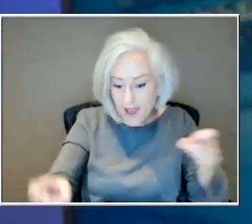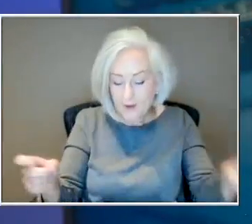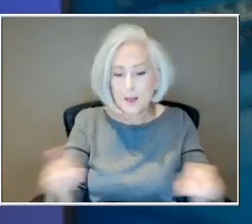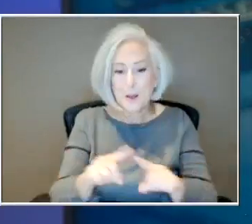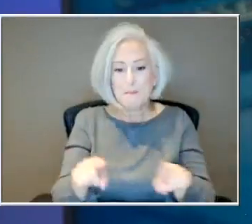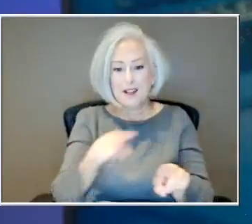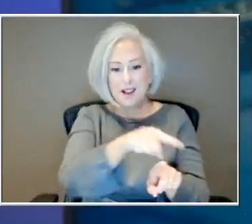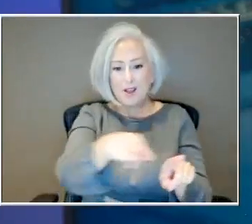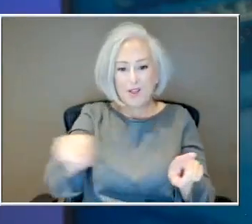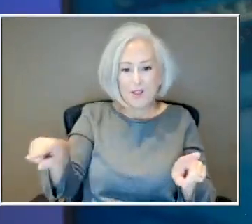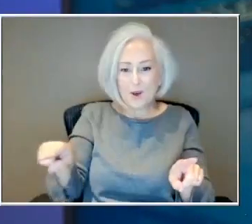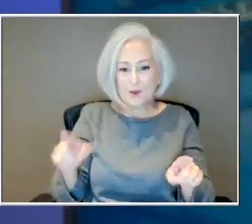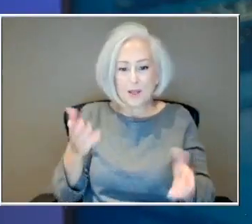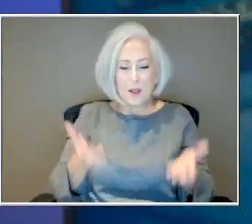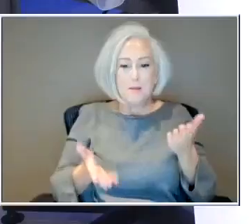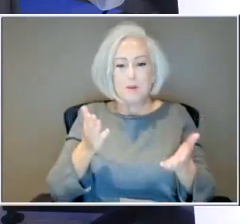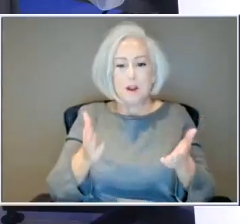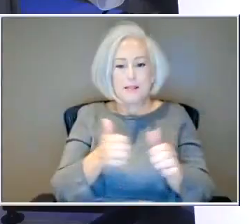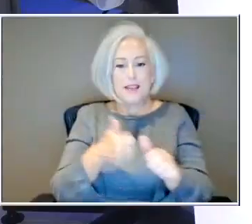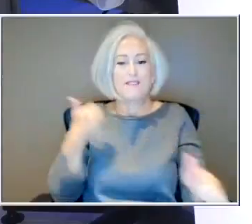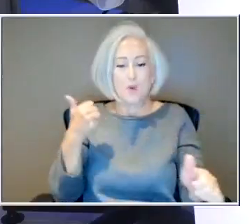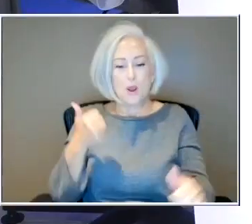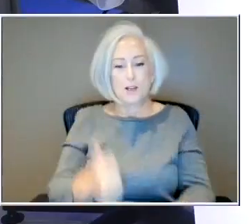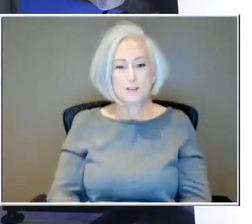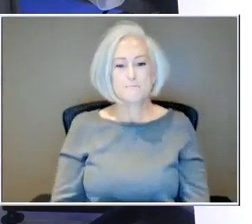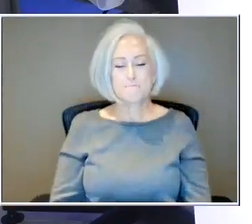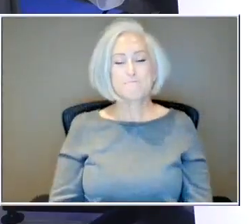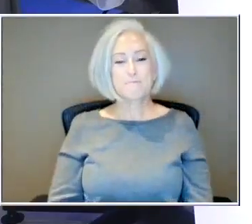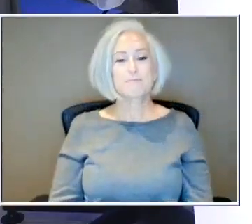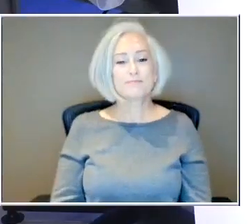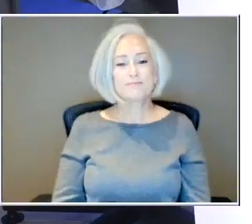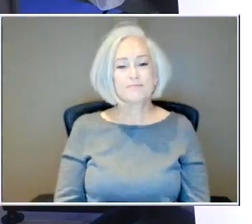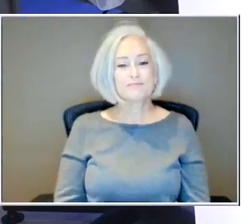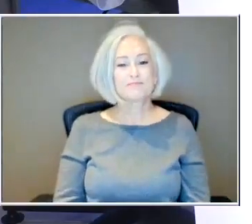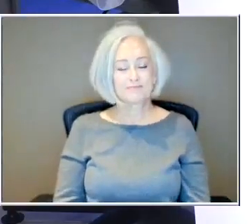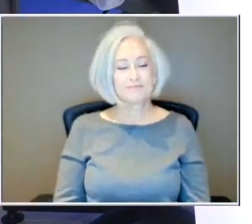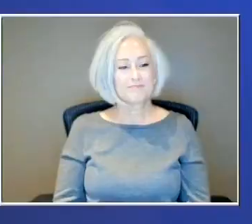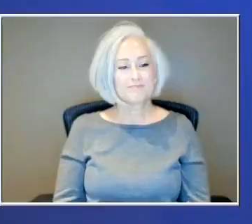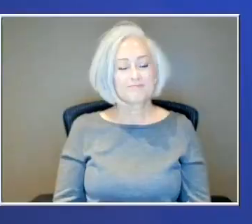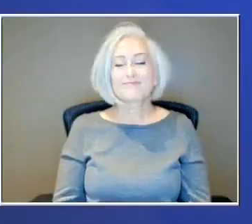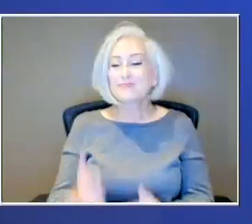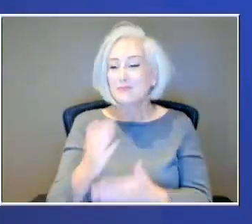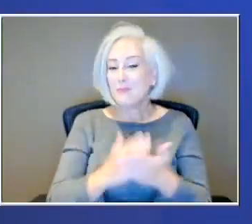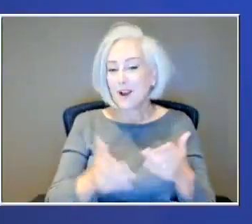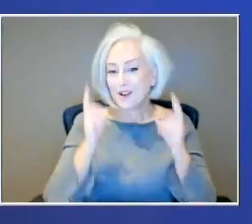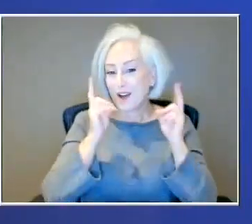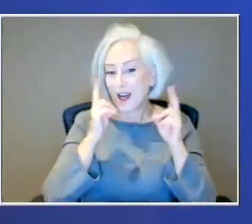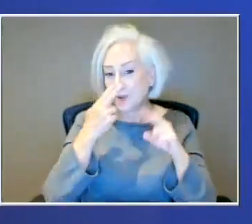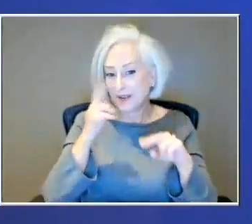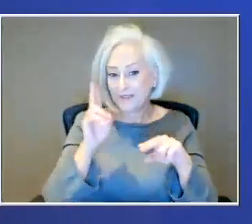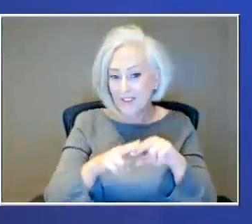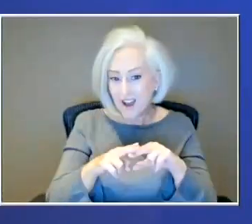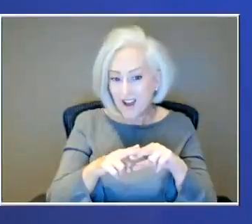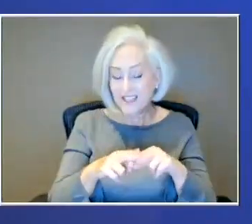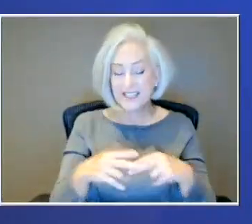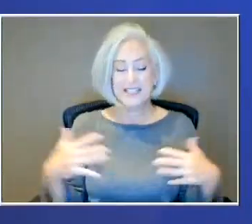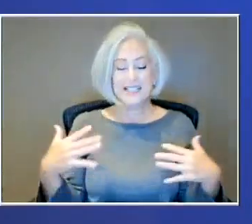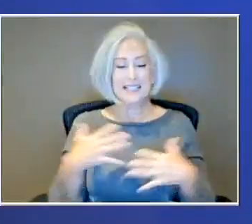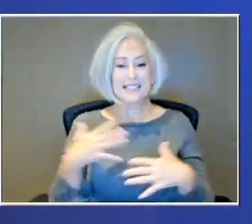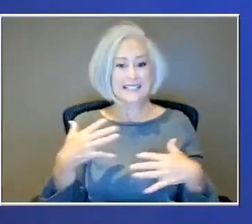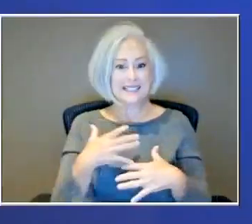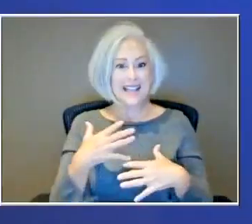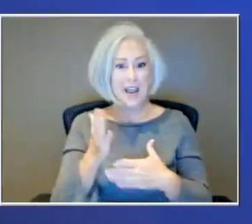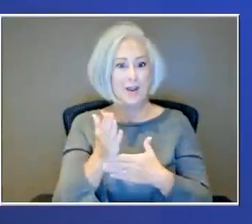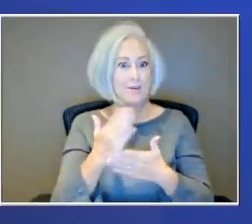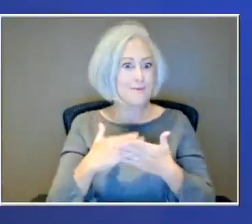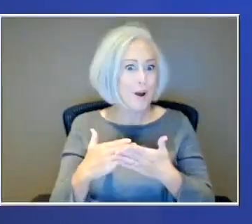things to most likely avoid. Okay, good tip. All right, well, part of Halloween fun is the scare factor, as we know, but children react to